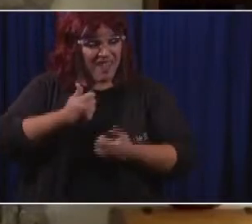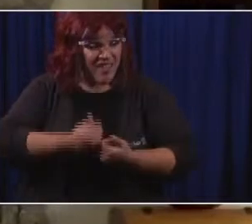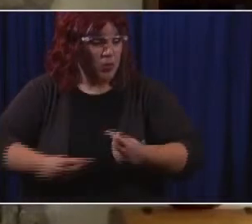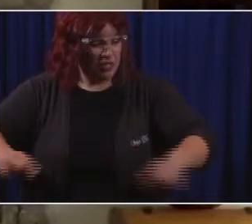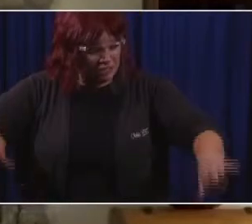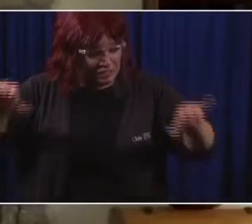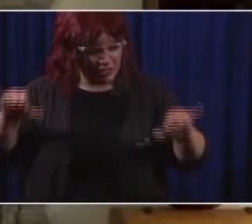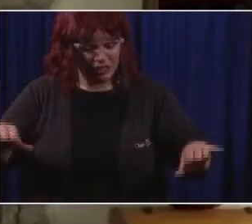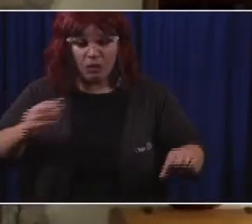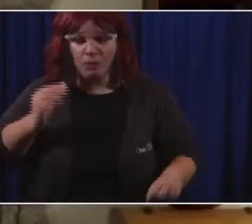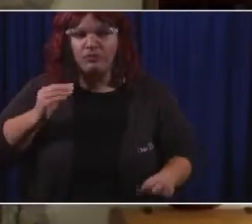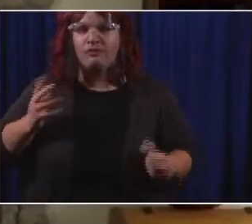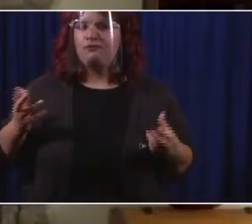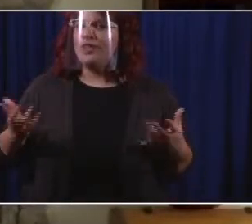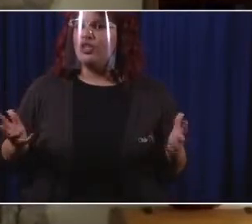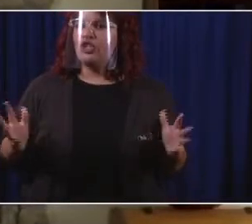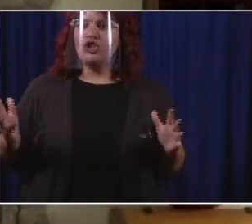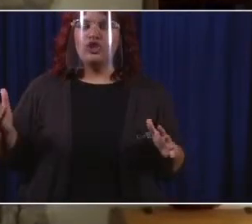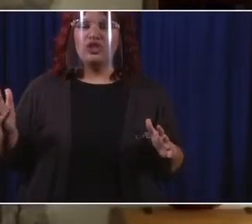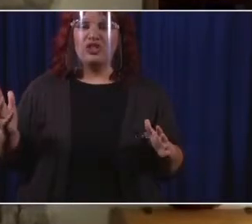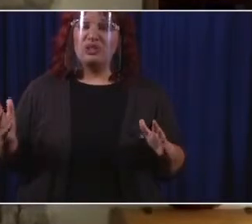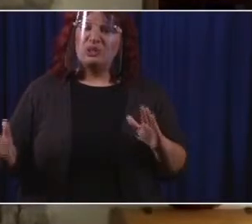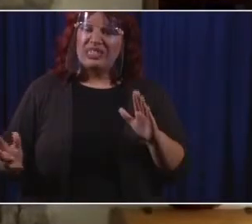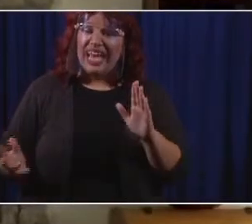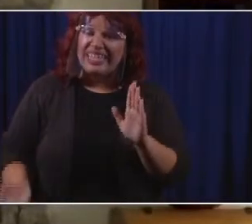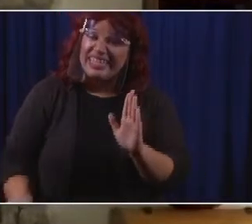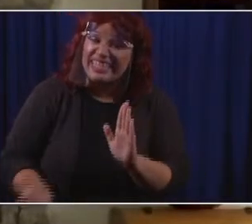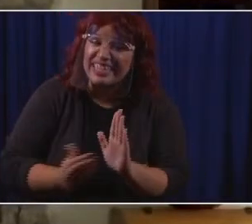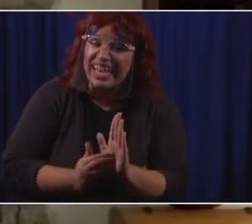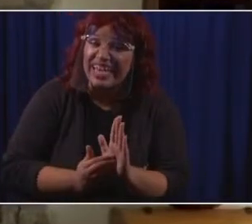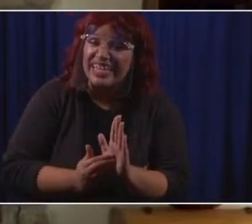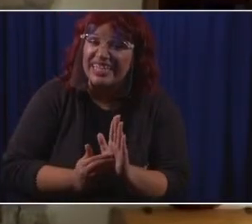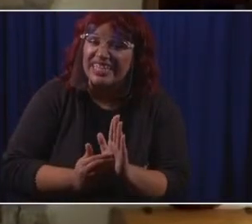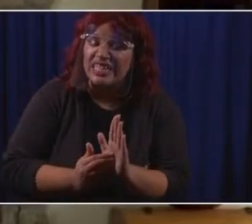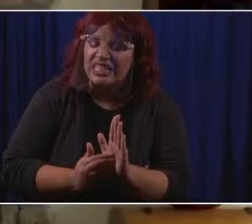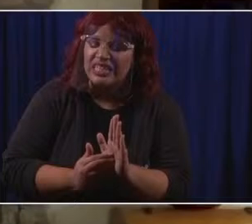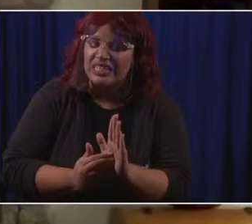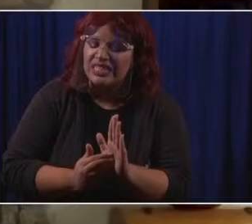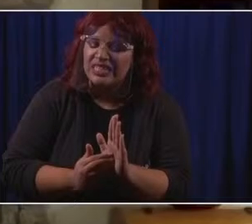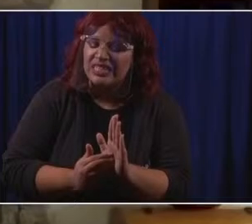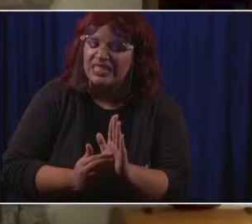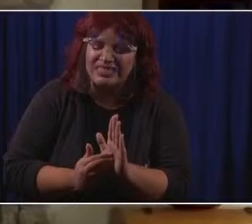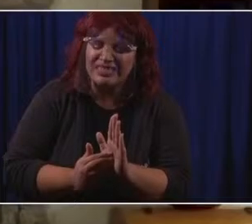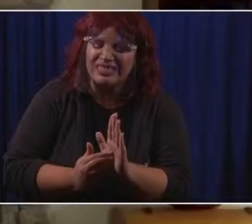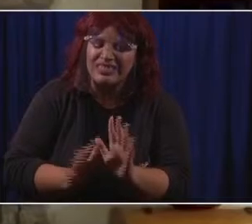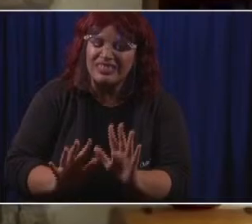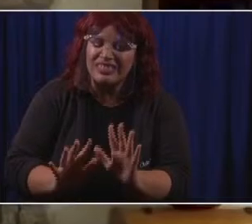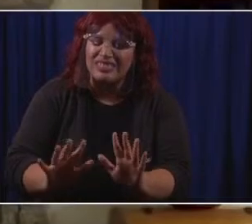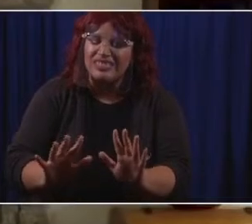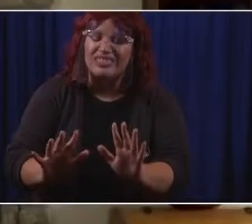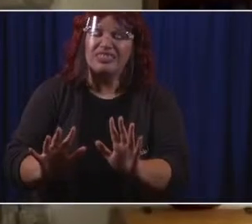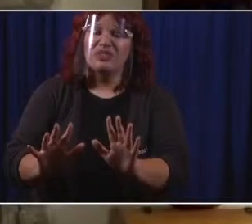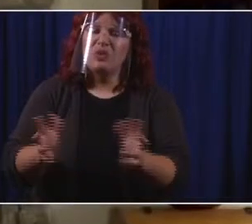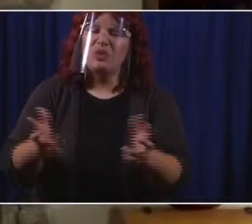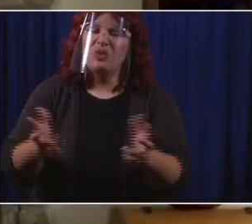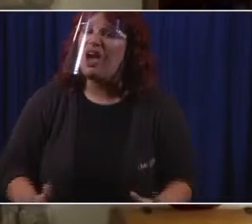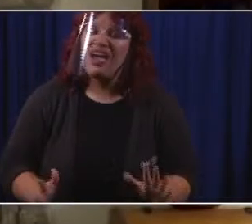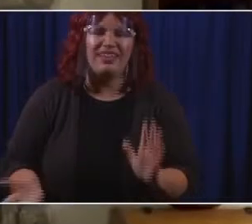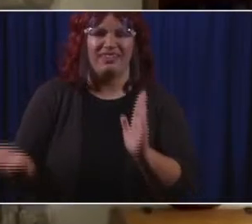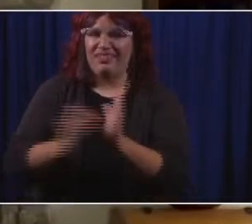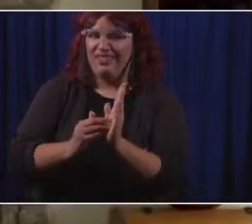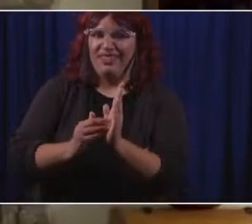can't do it twice. Or we certainly don't want to do it twice. We want to avoid doing it twice. And